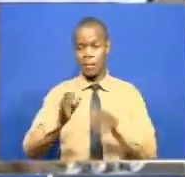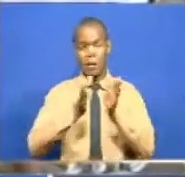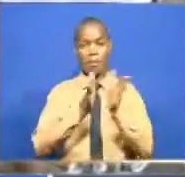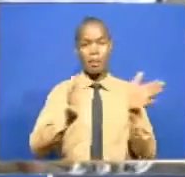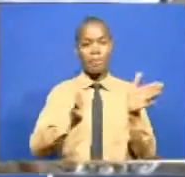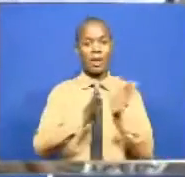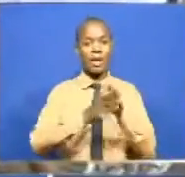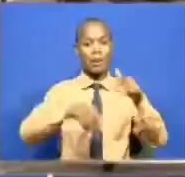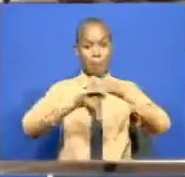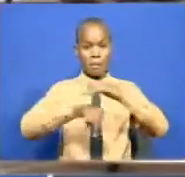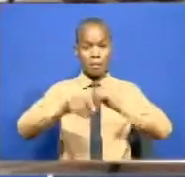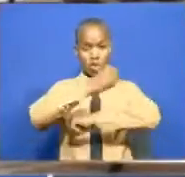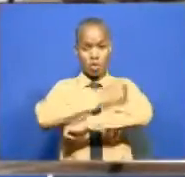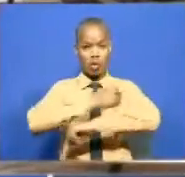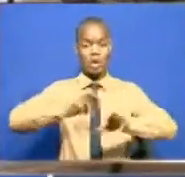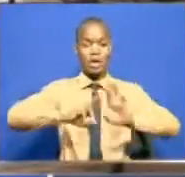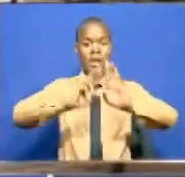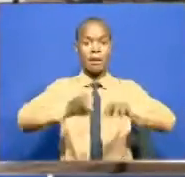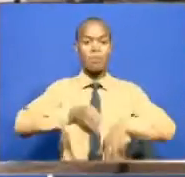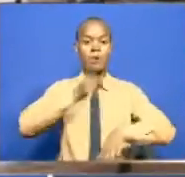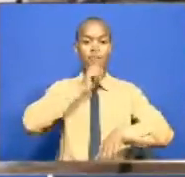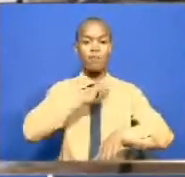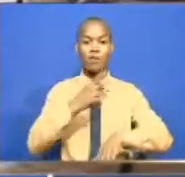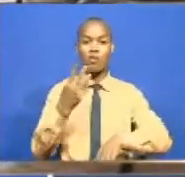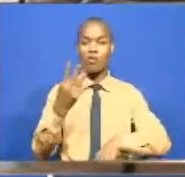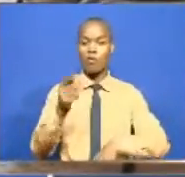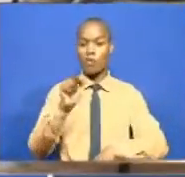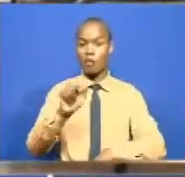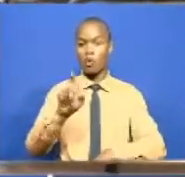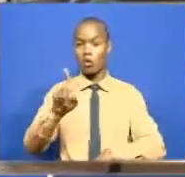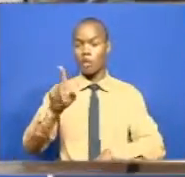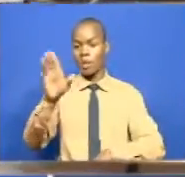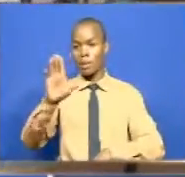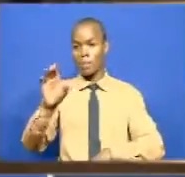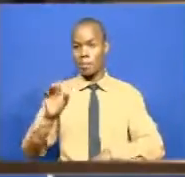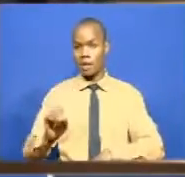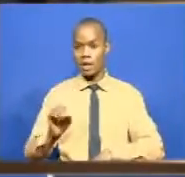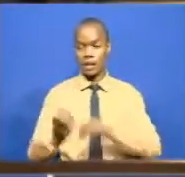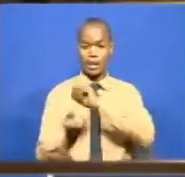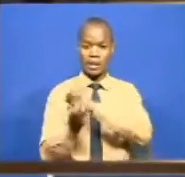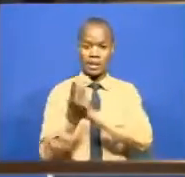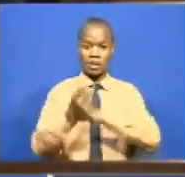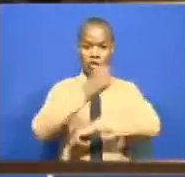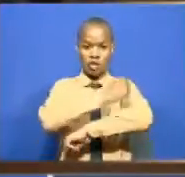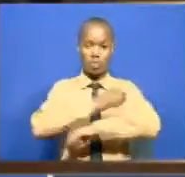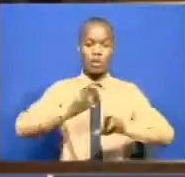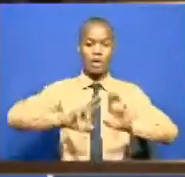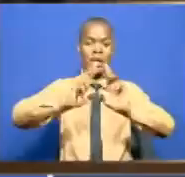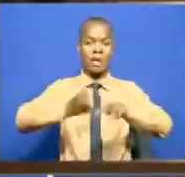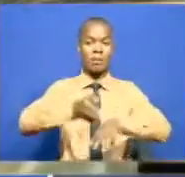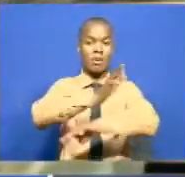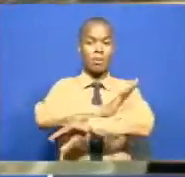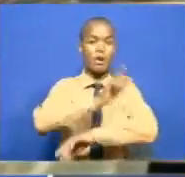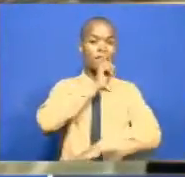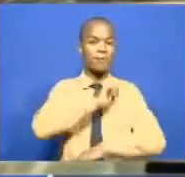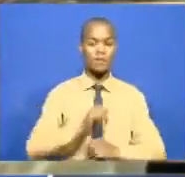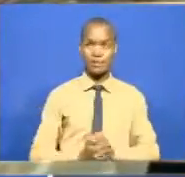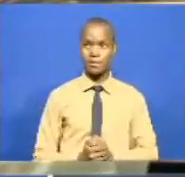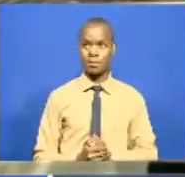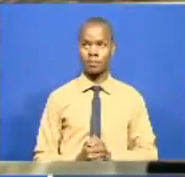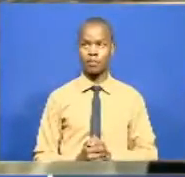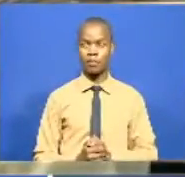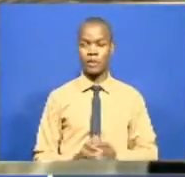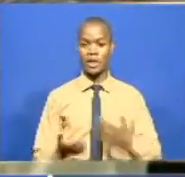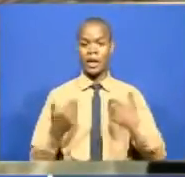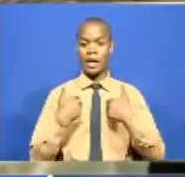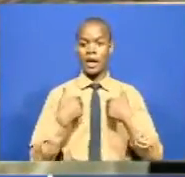had reported back to school, while 74.1% of students in public secondary schools had reported back. There is a big